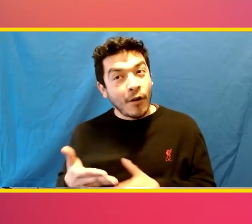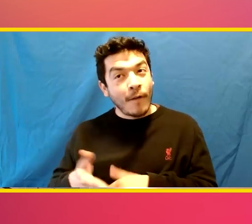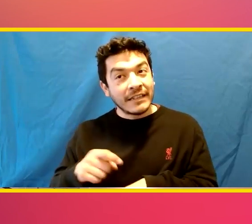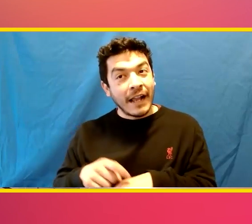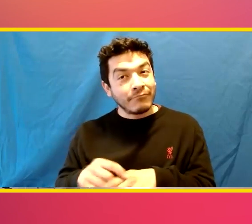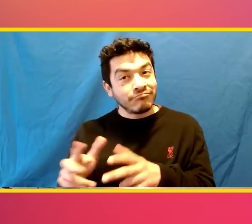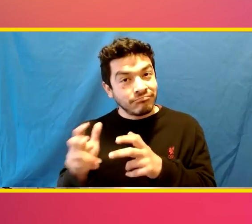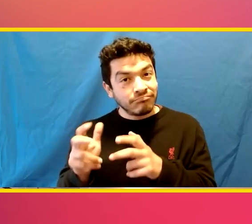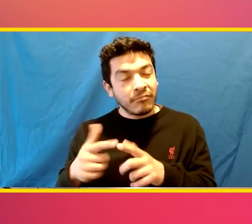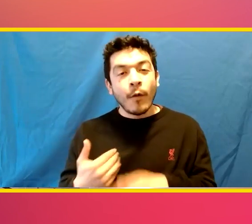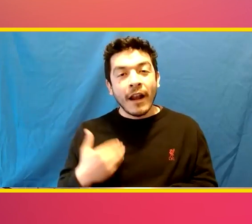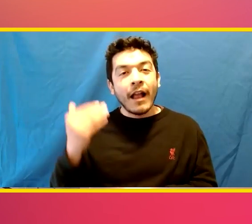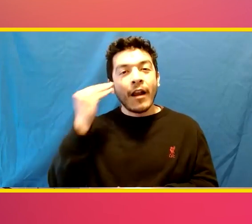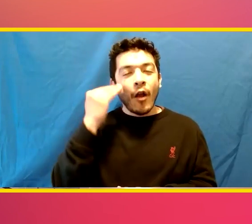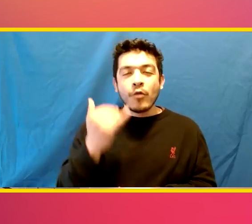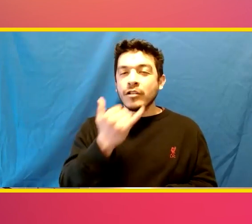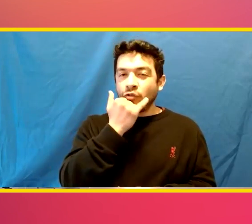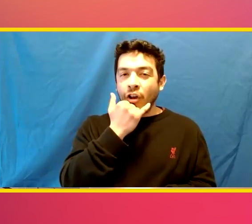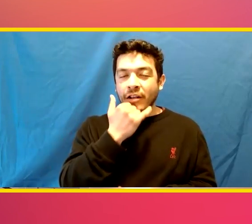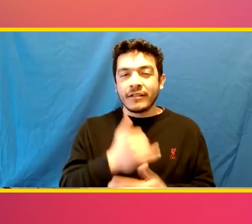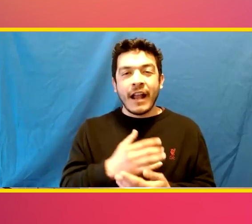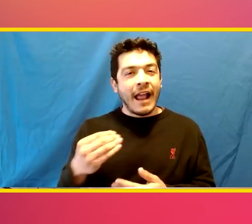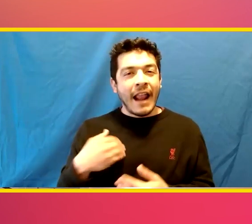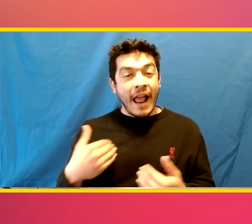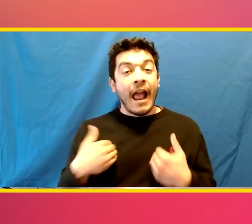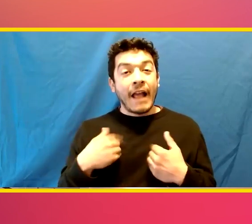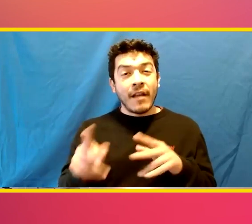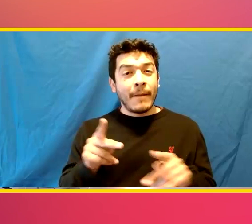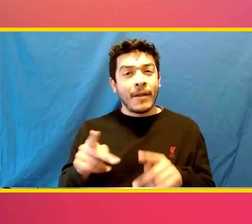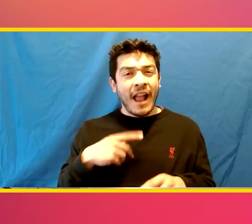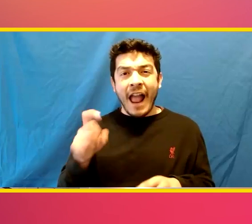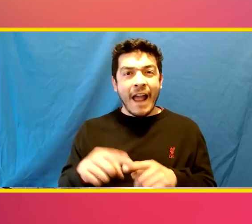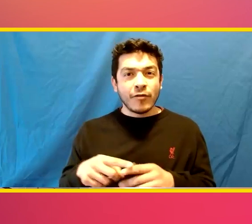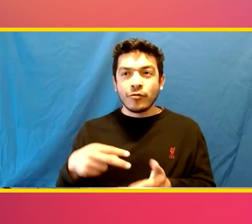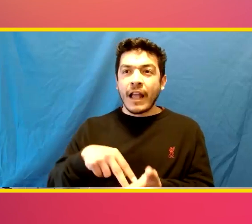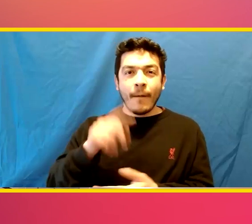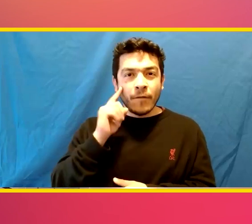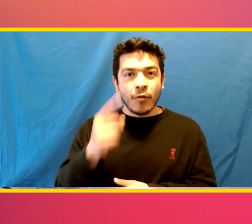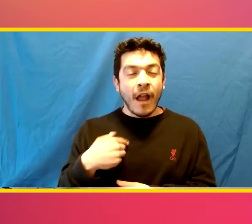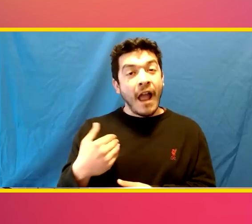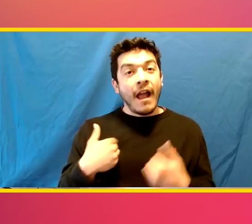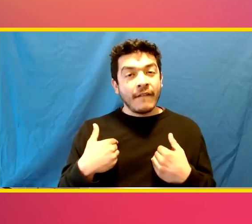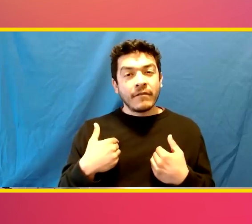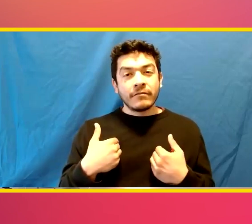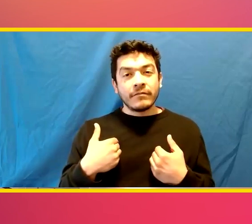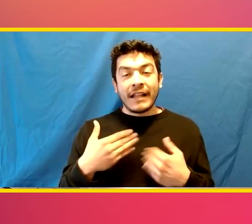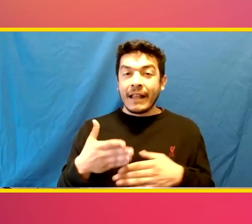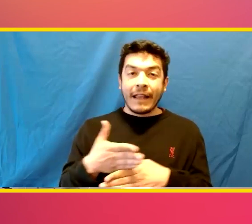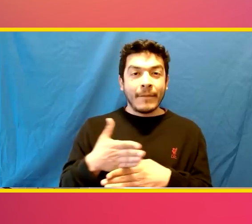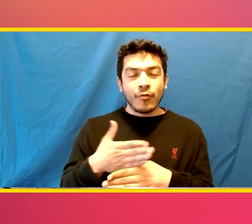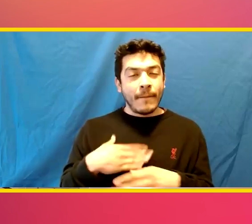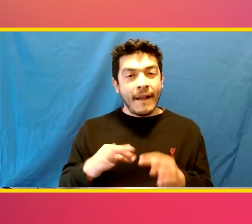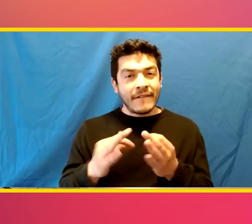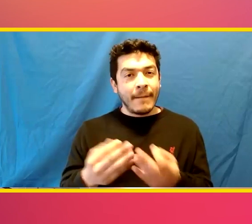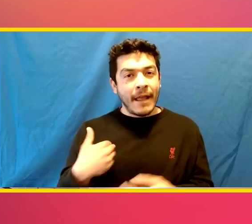time when I know it's wrong. And I've got people I've got to stand up for. I'm like in between my